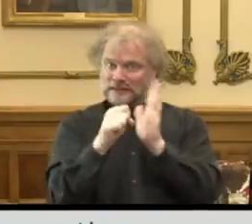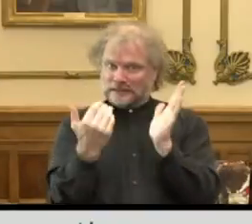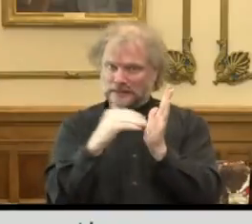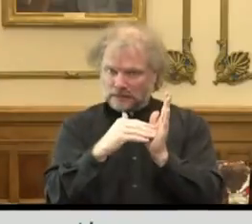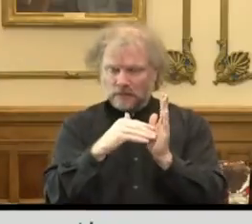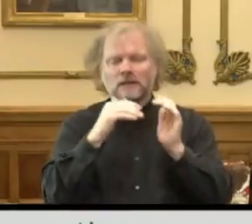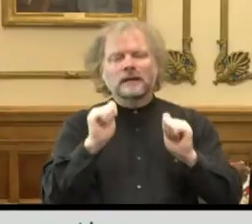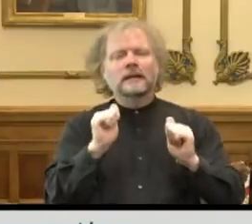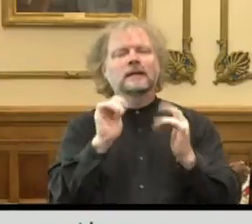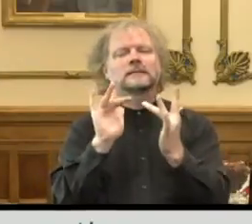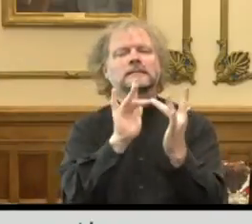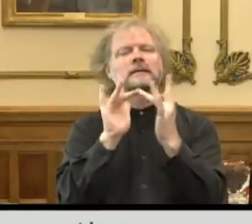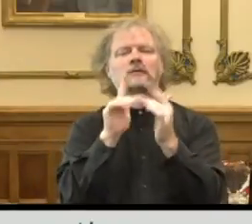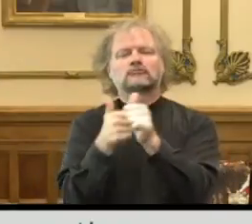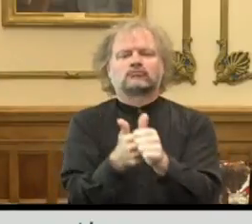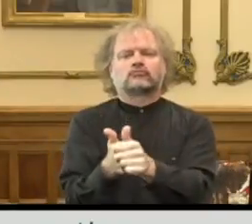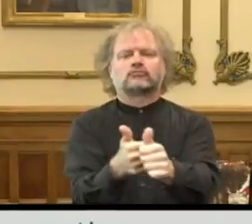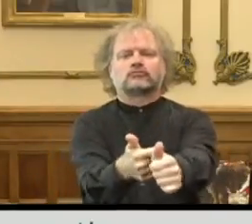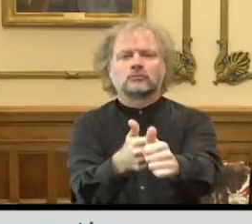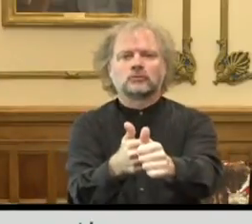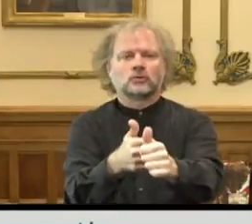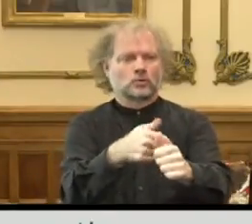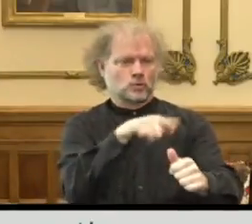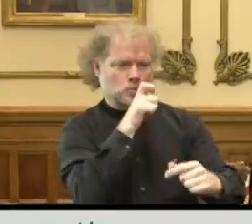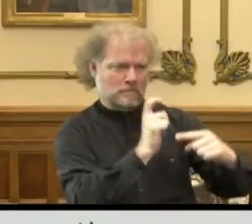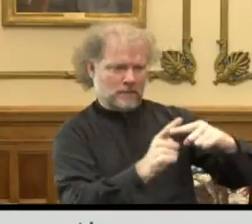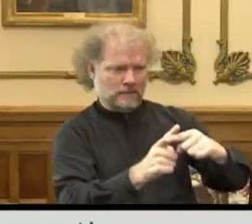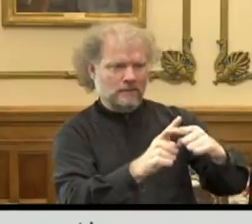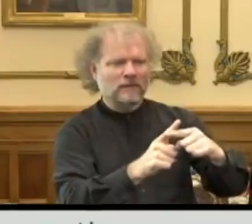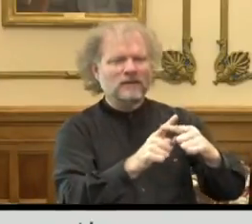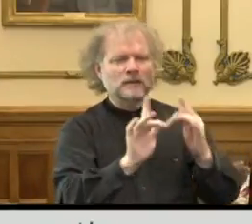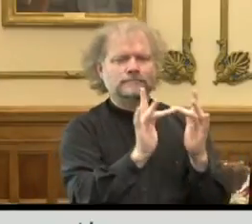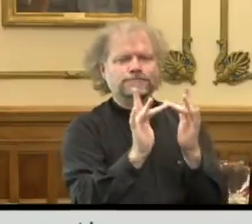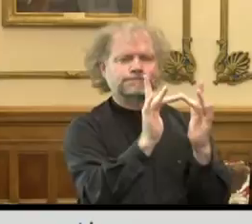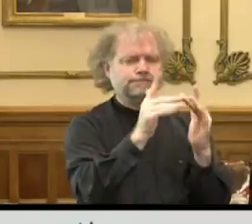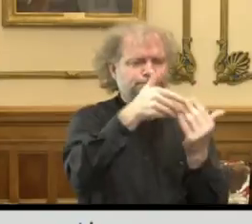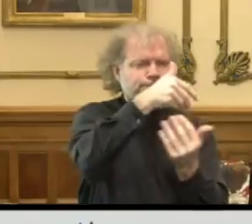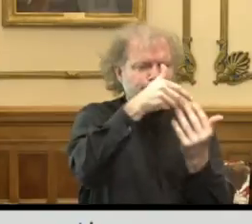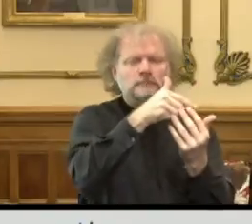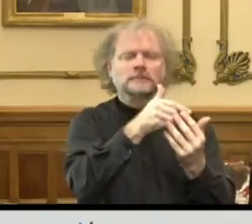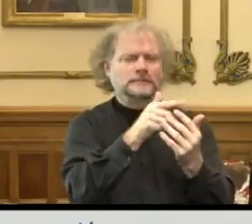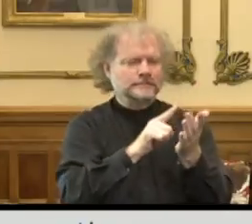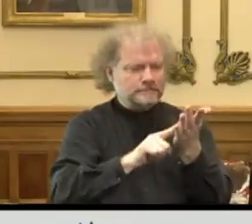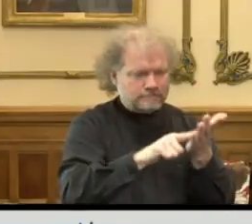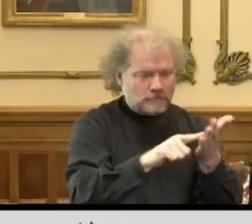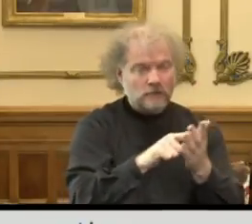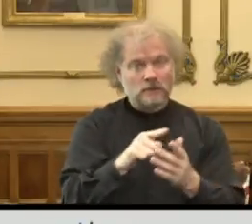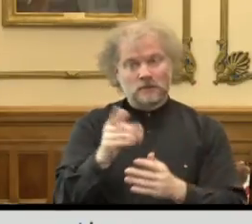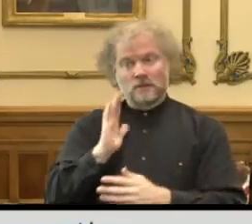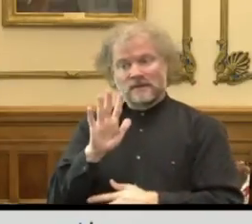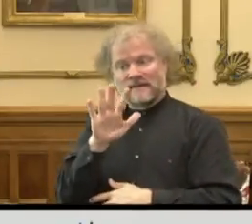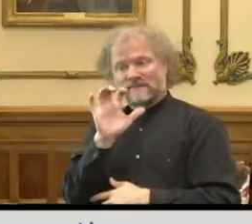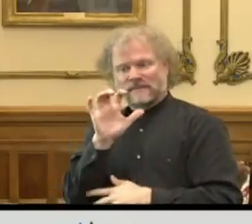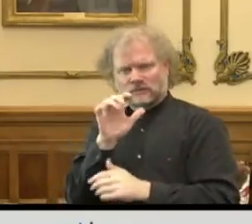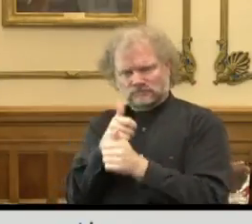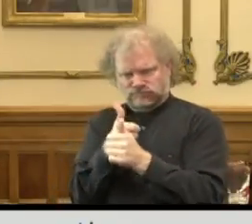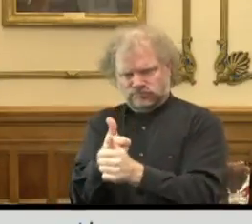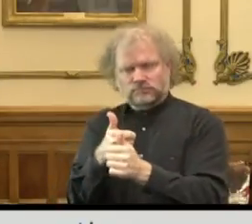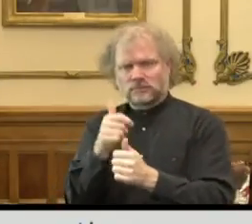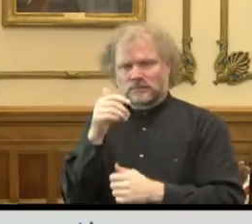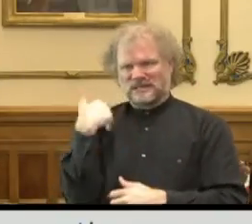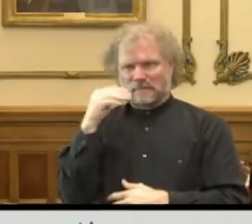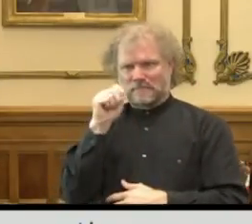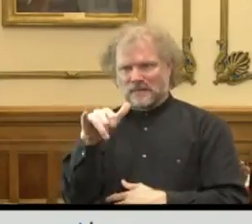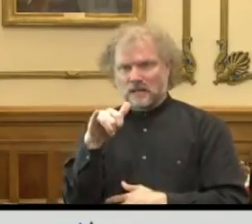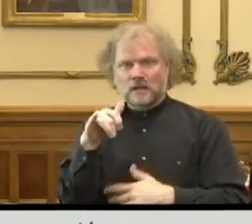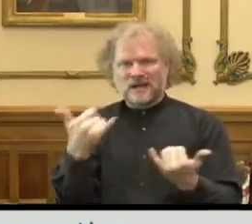conduct contact tracing for individuals who are positive and their close contacts. We started with 500 contact tracers in May and currently